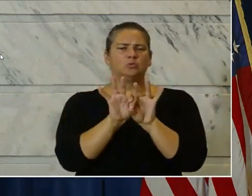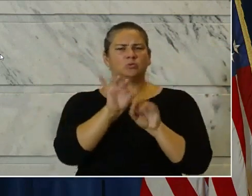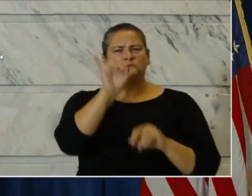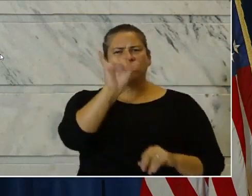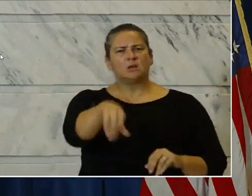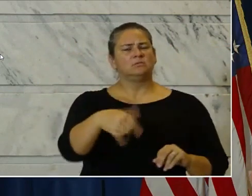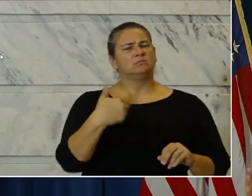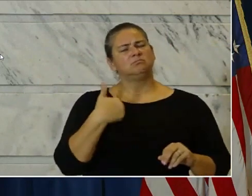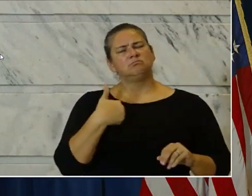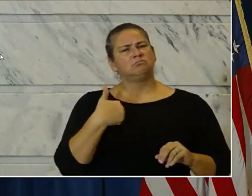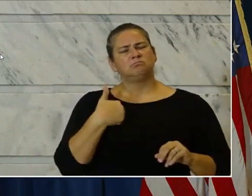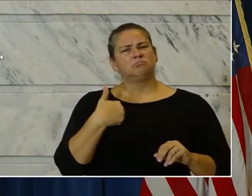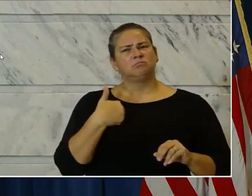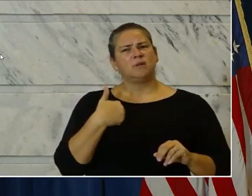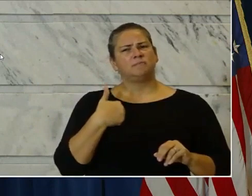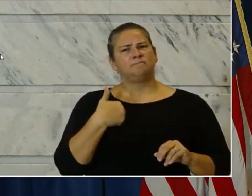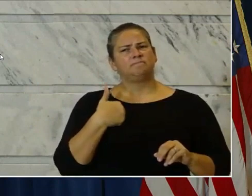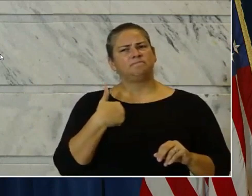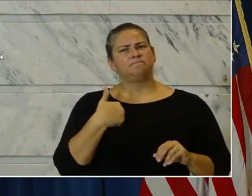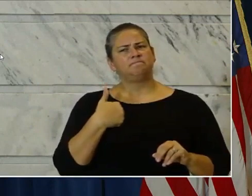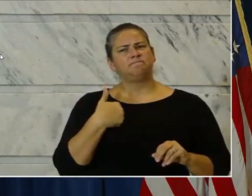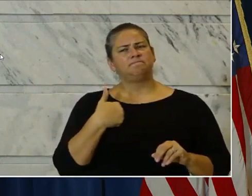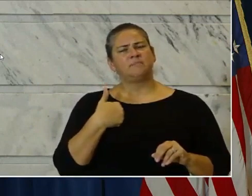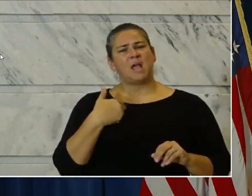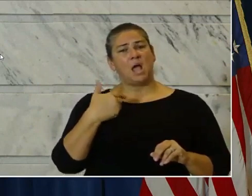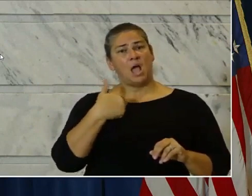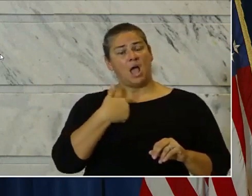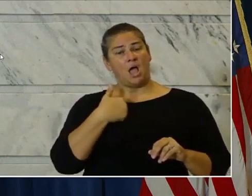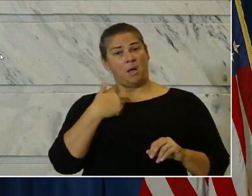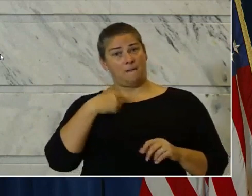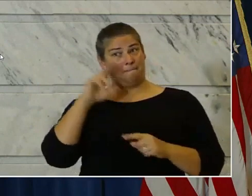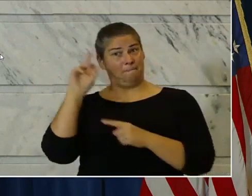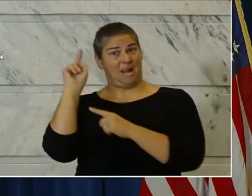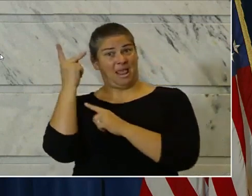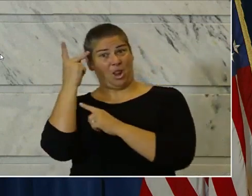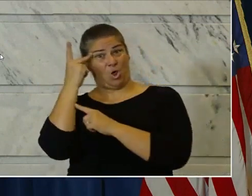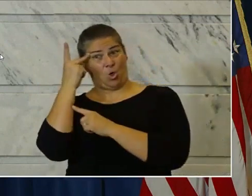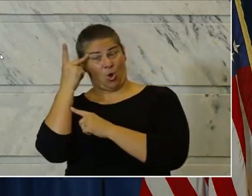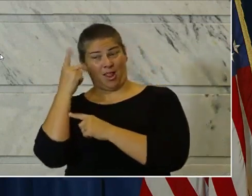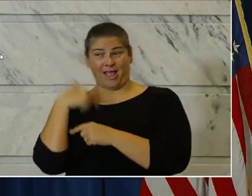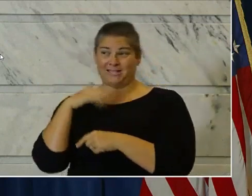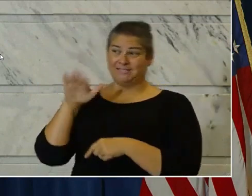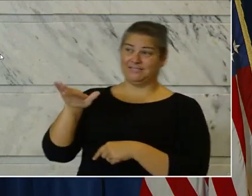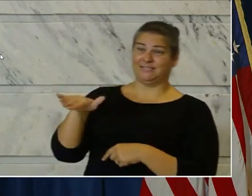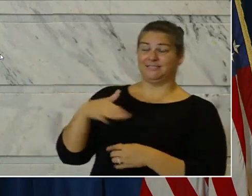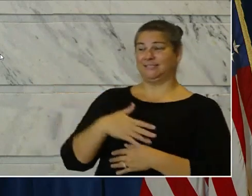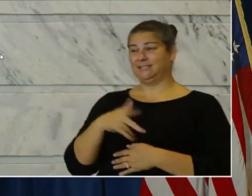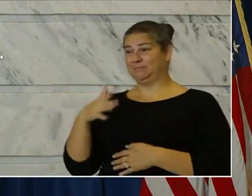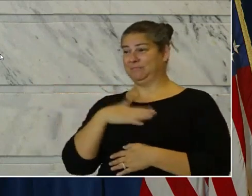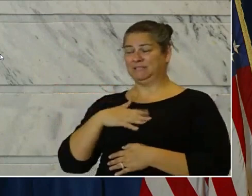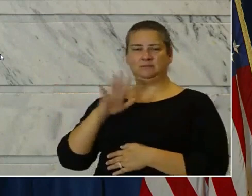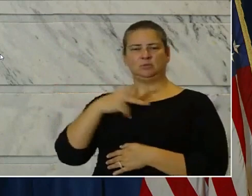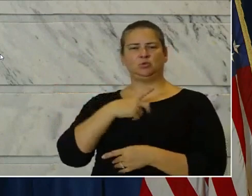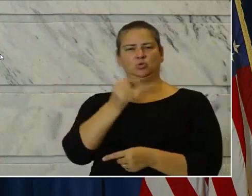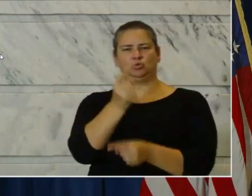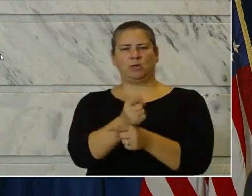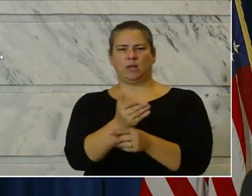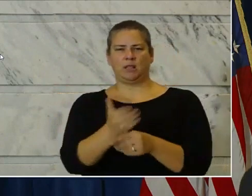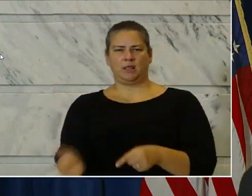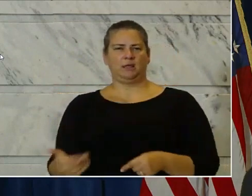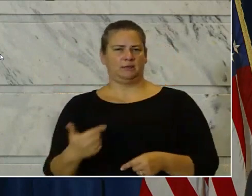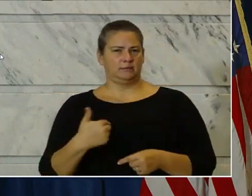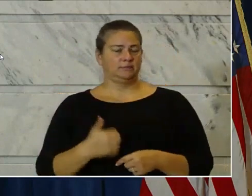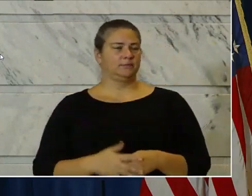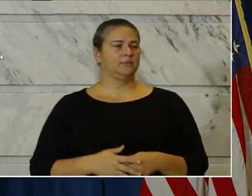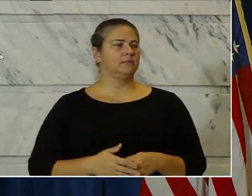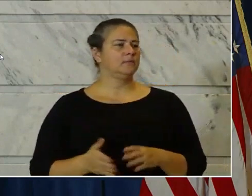And I'm in the end, politically, I'm not trying to please anybody. I'm just trying to do the right thing. The September is close to being the